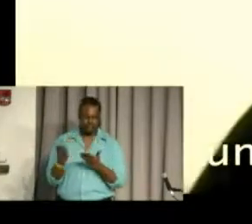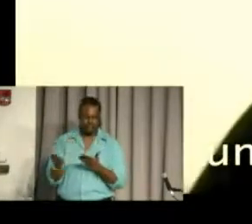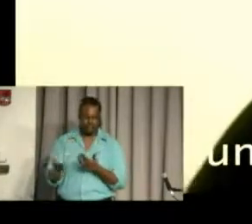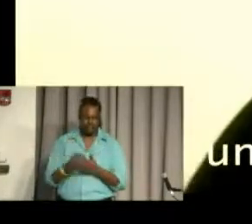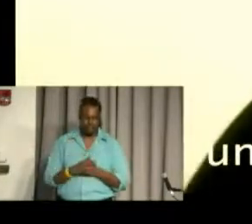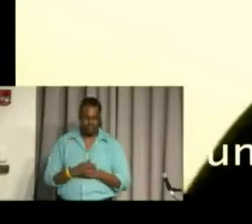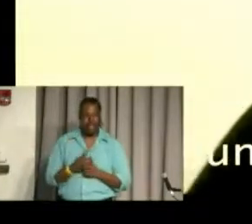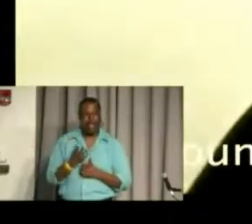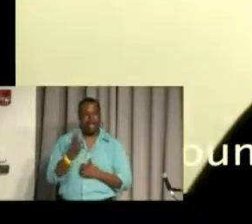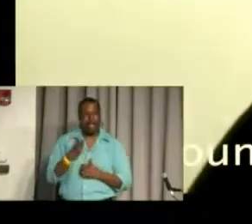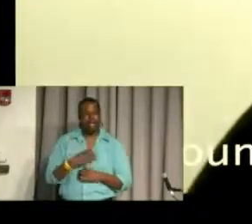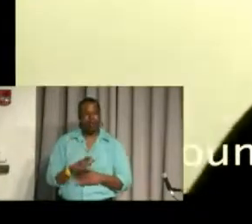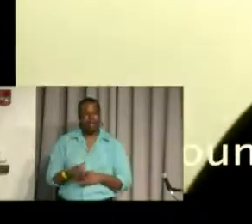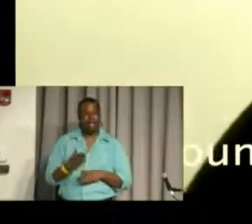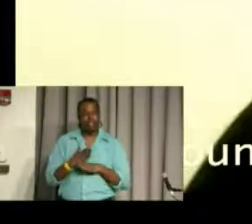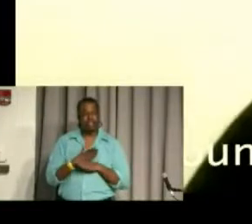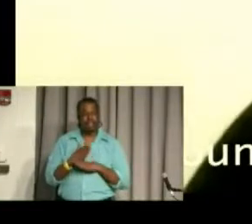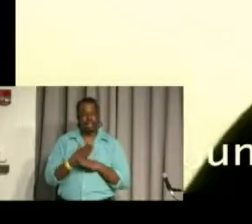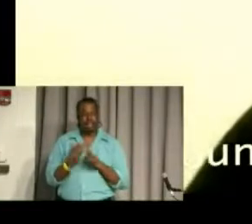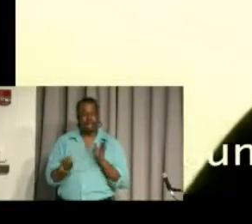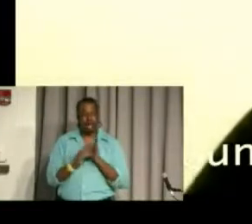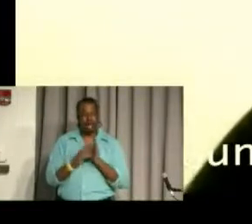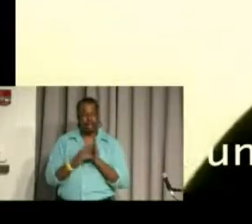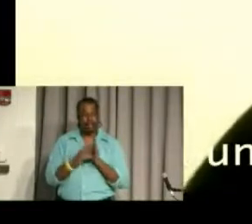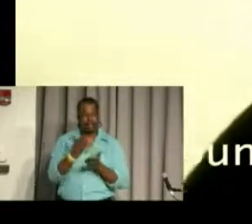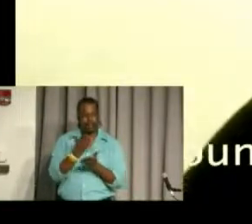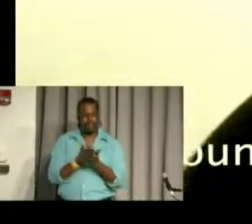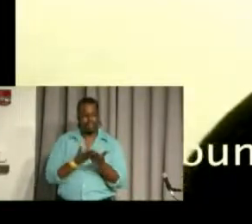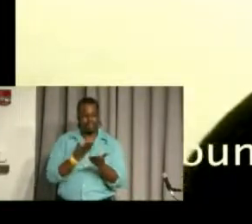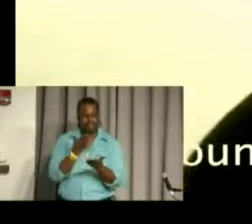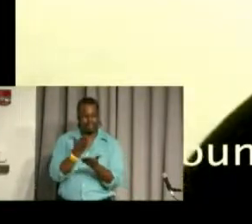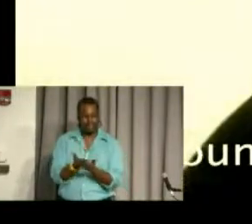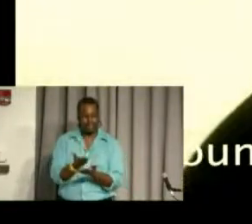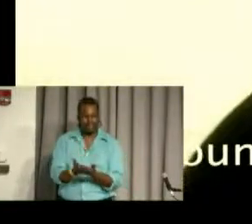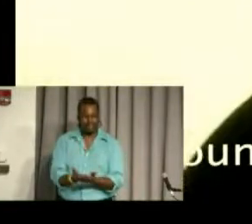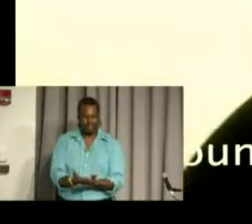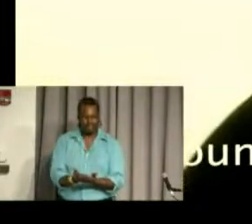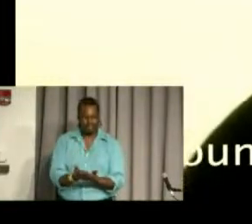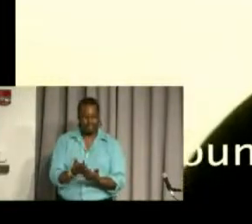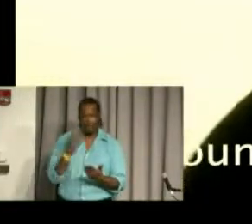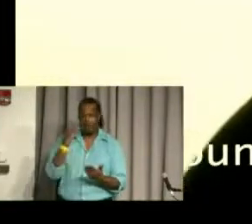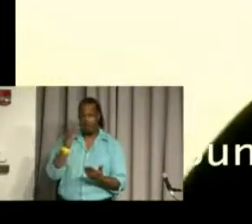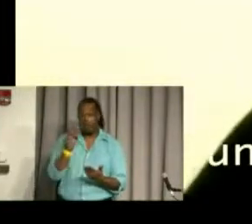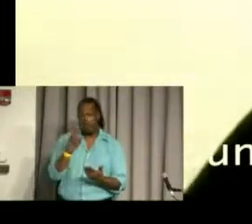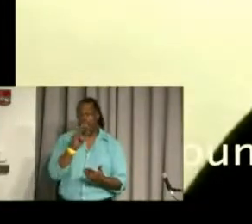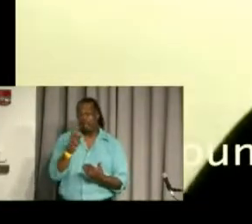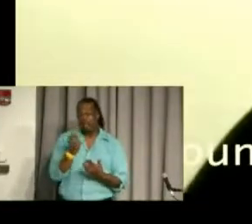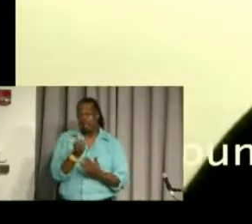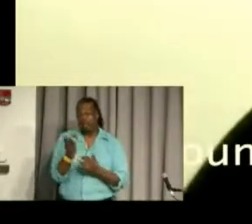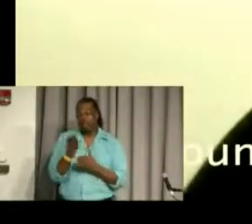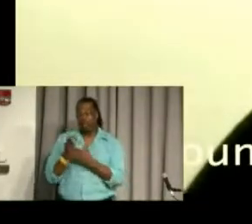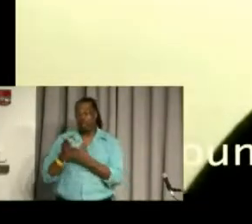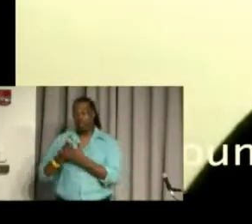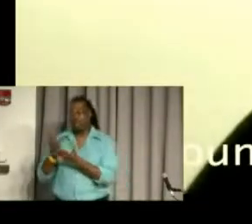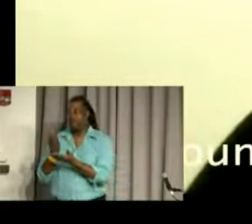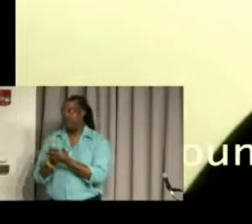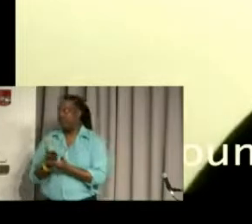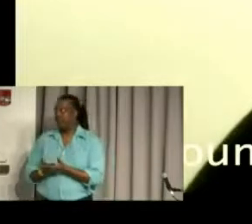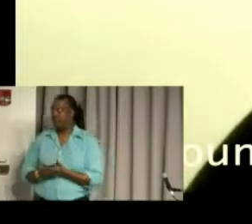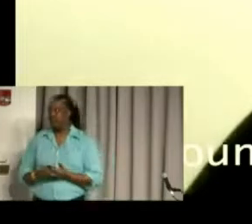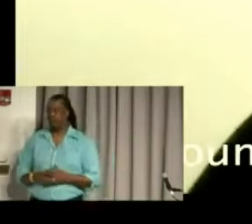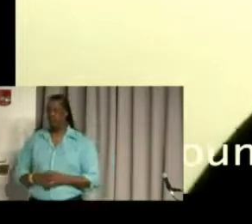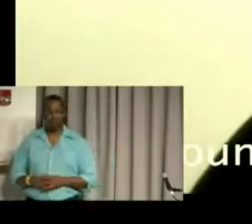to share another piece of evidence, or a few pieces of evidence. Let's see how I can do this most